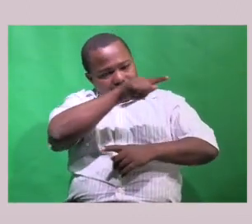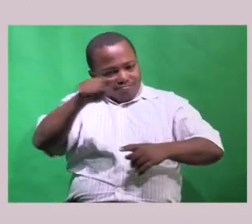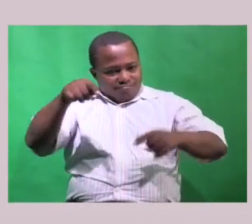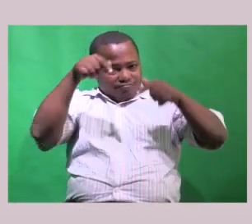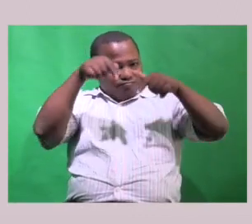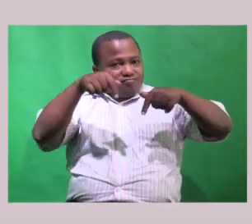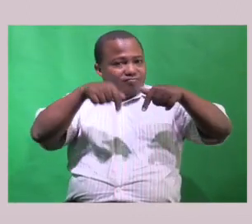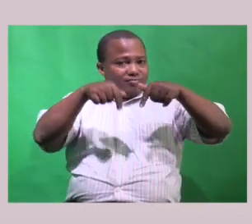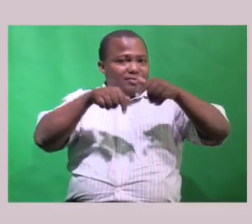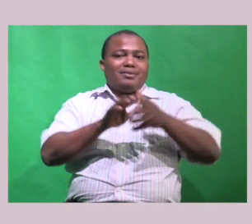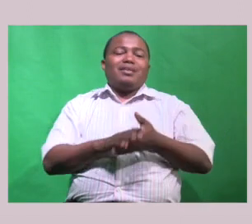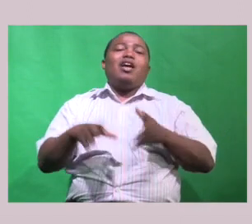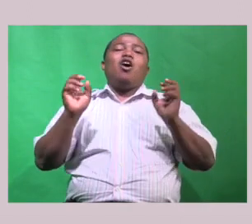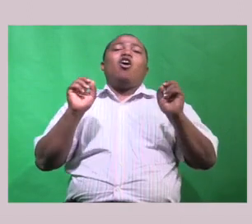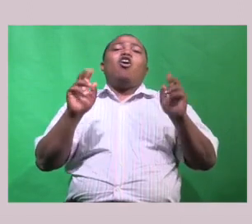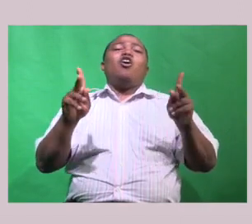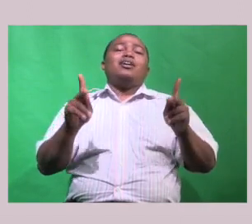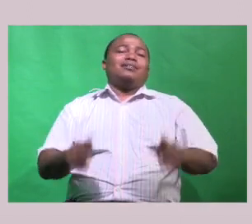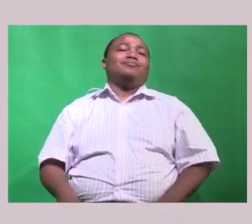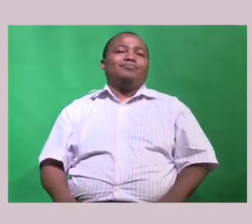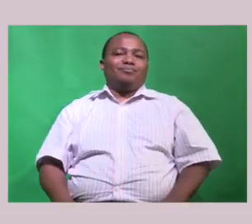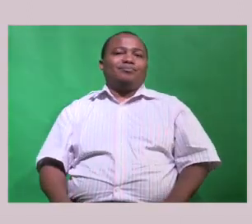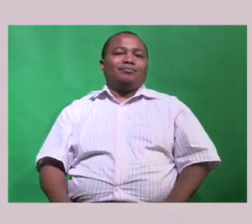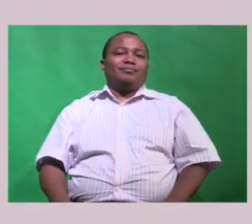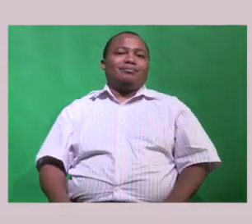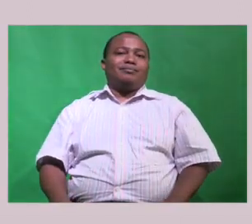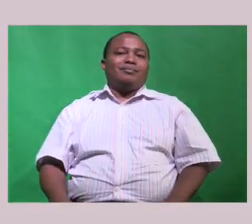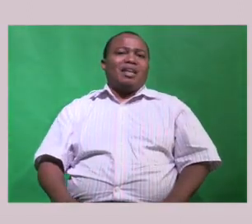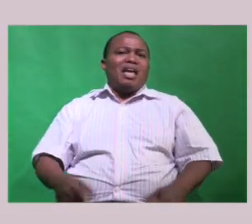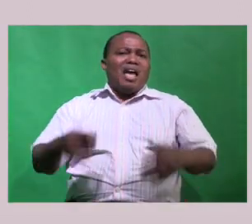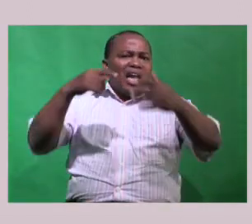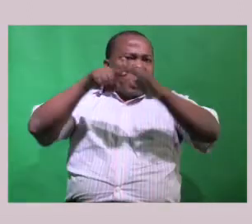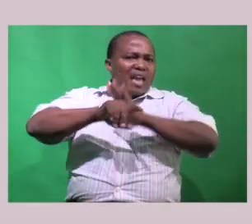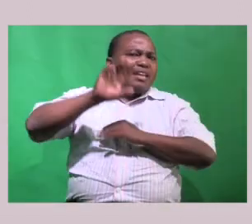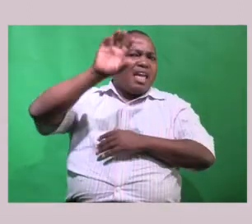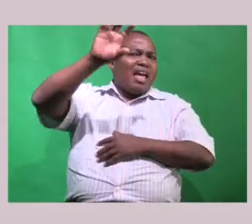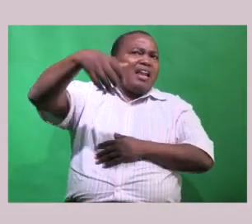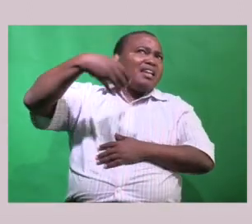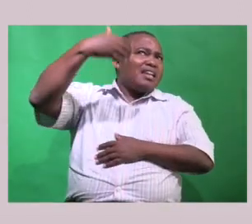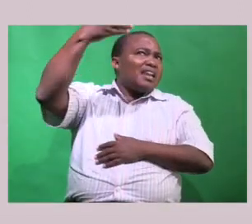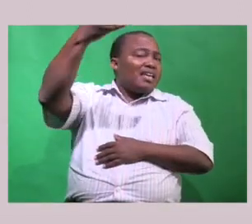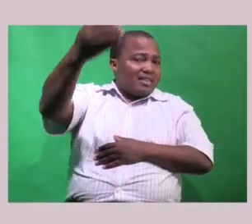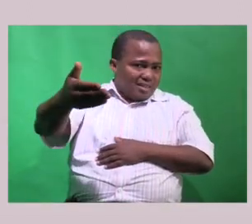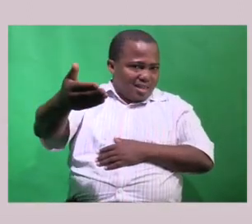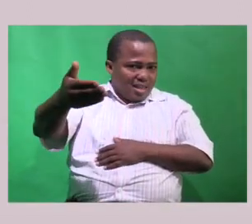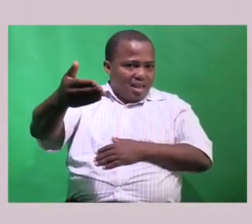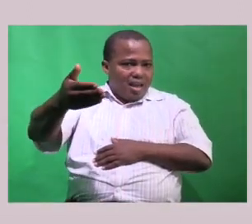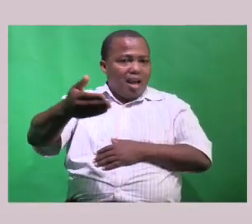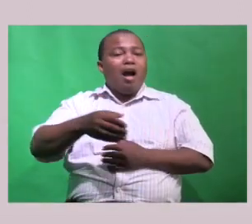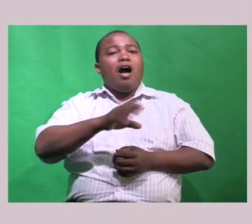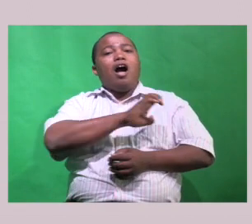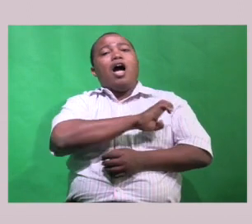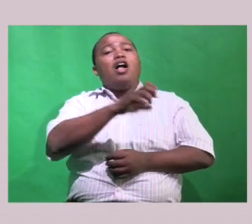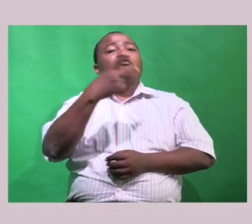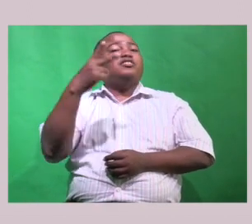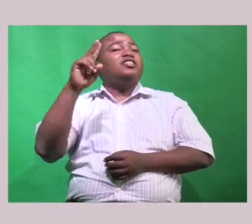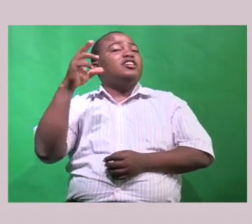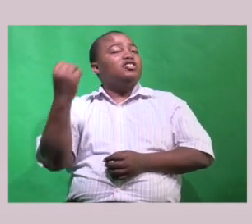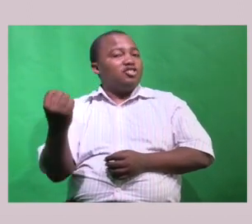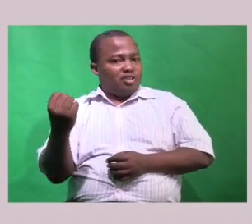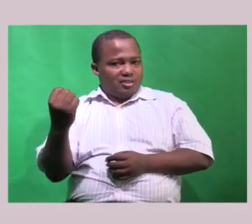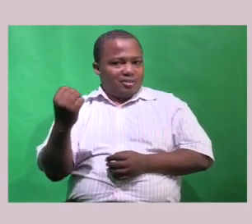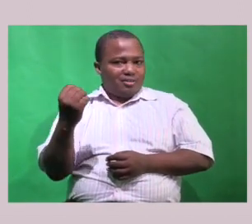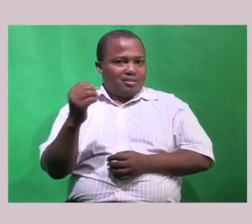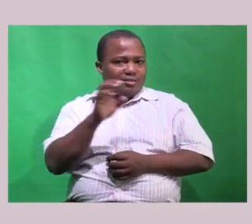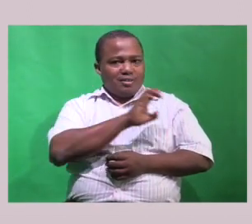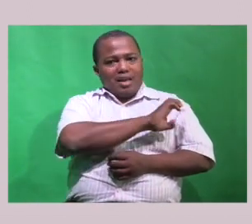Okay. In the next year, it means 2020,